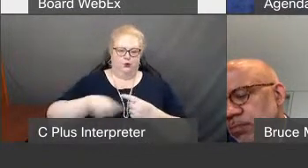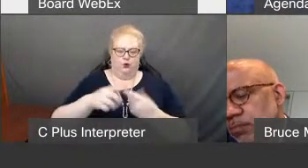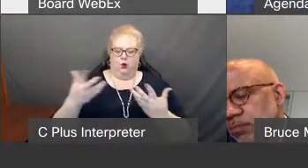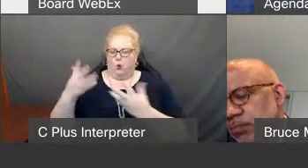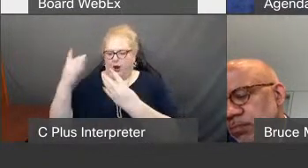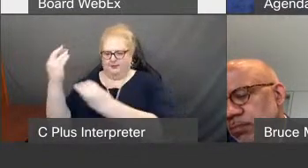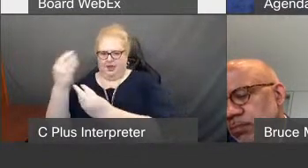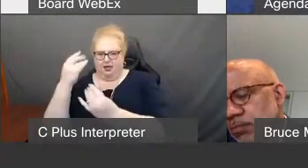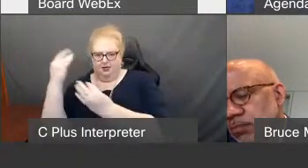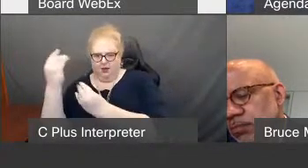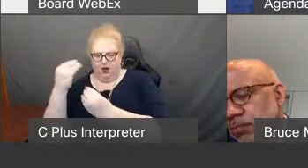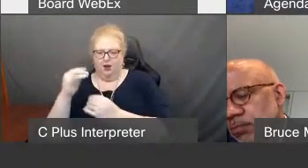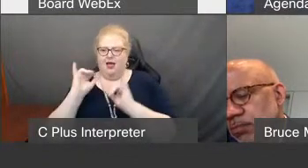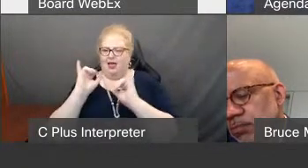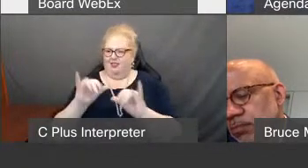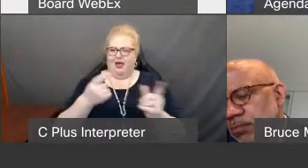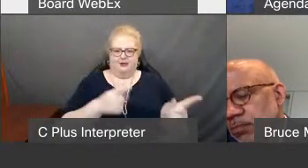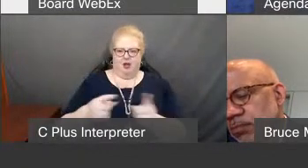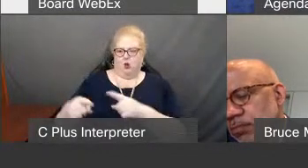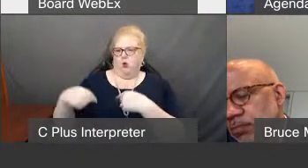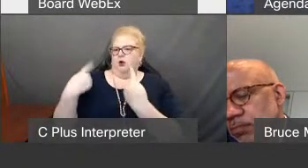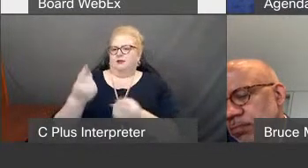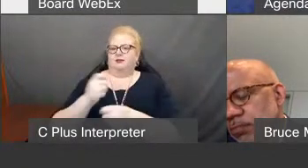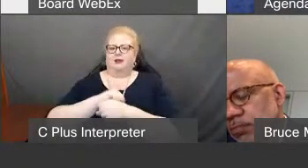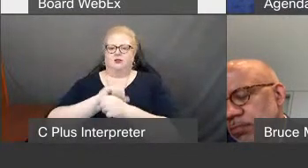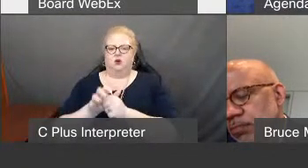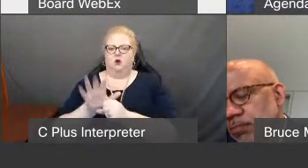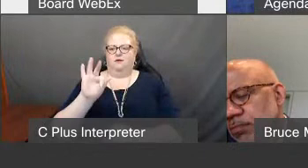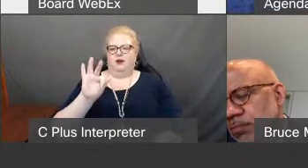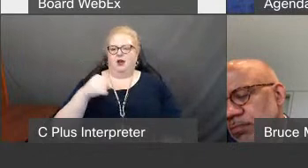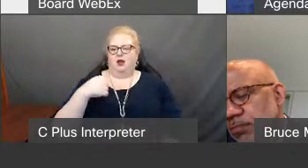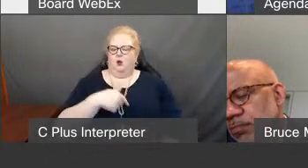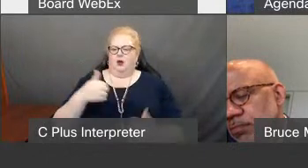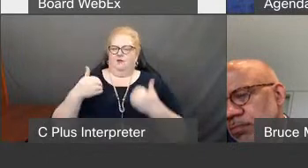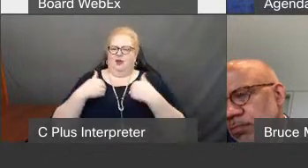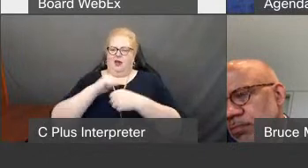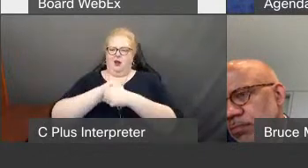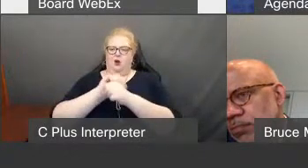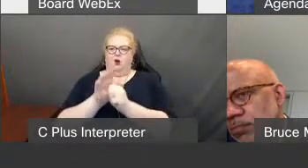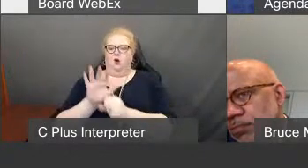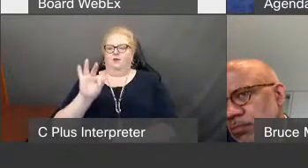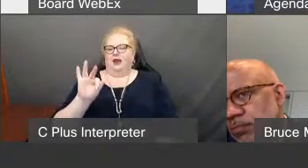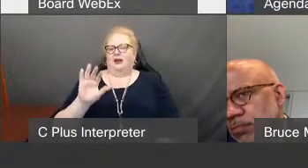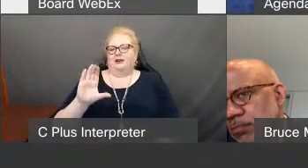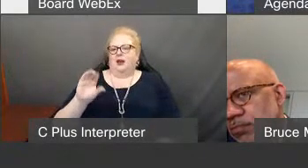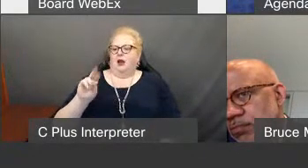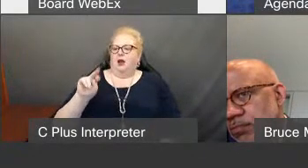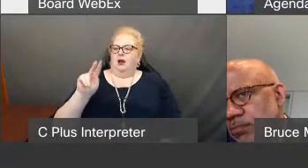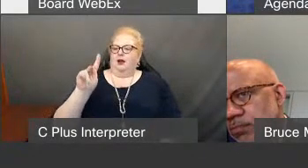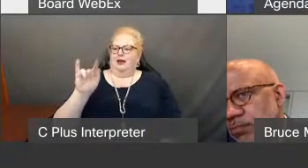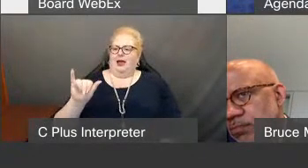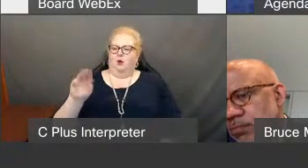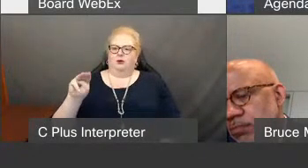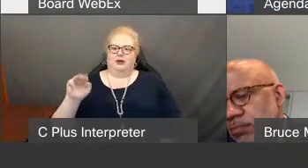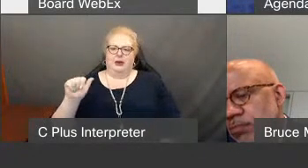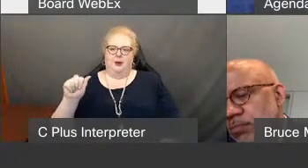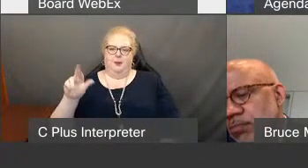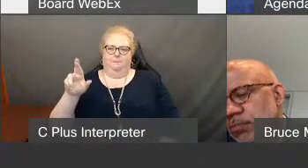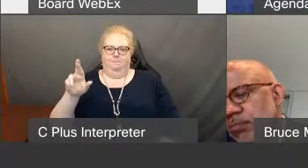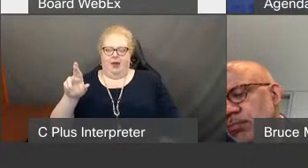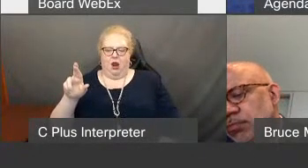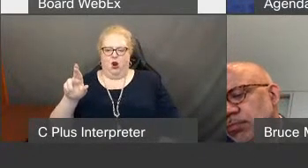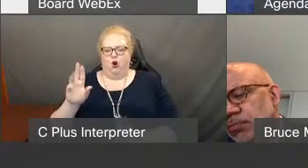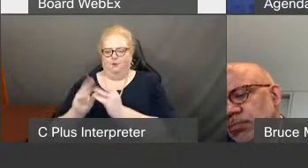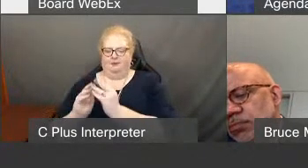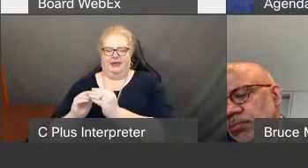been going on since COVID-19. We created a COVID-19 county mayor meeting. And so it's